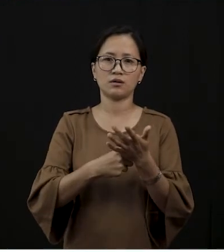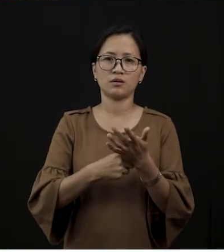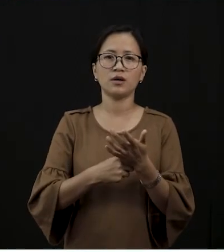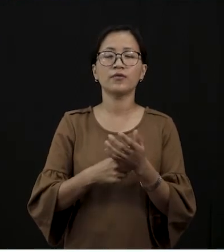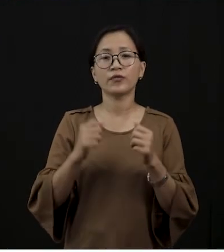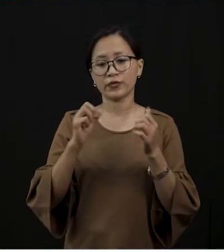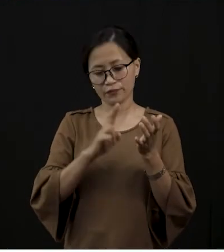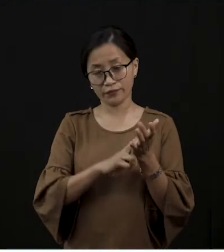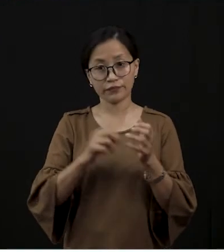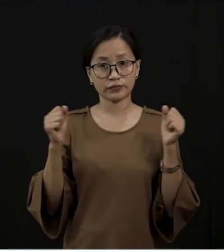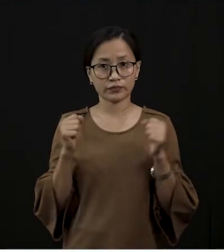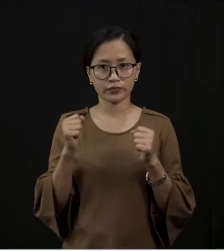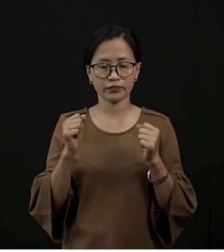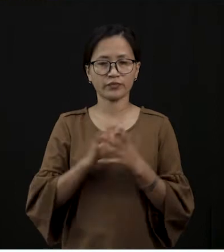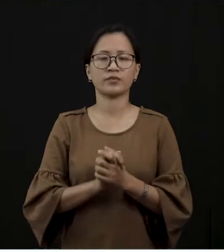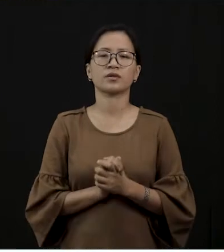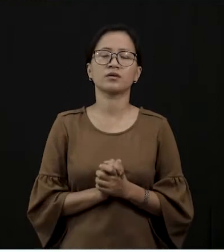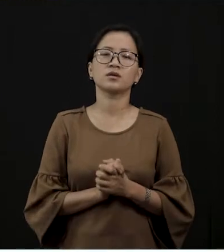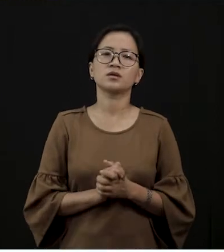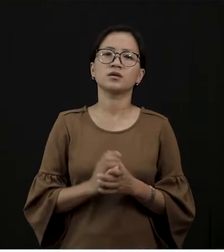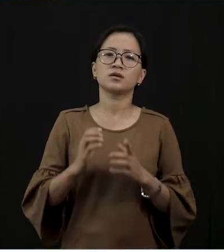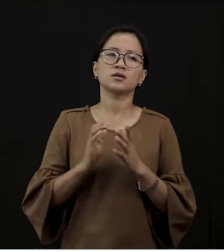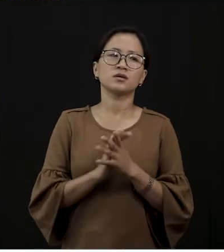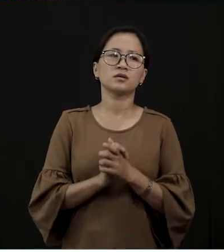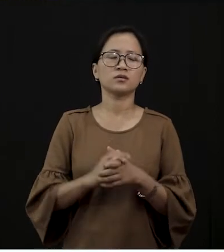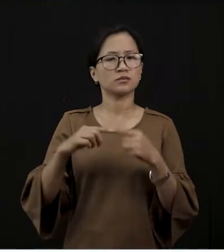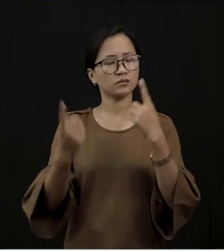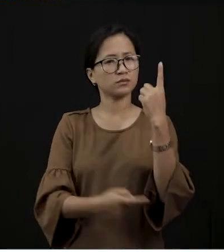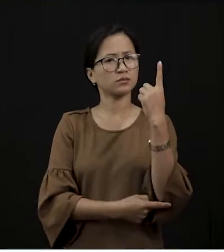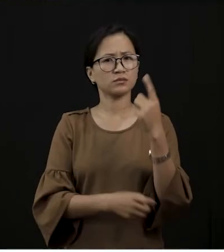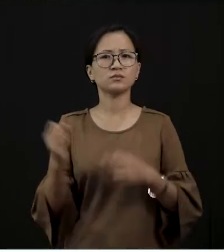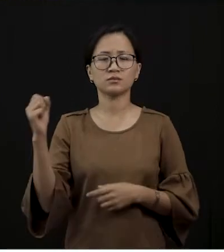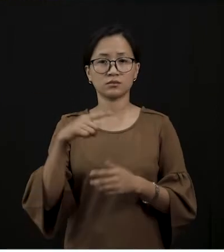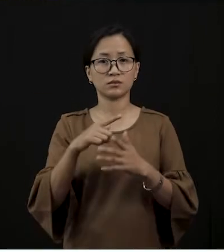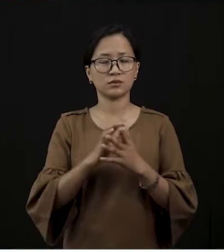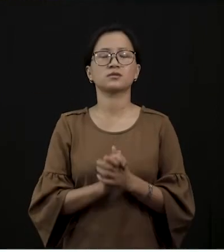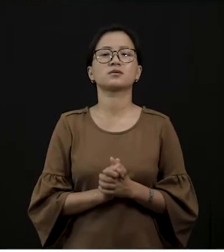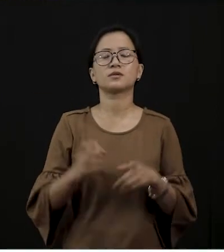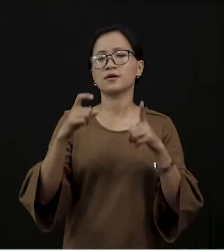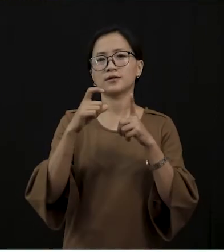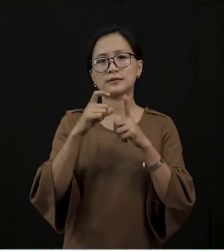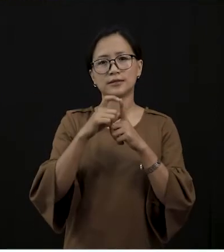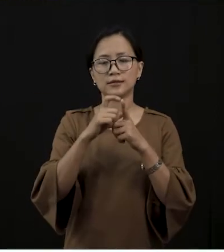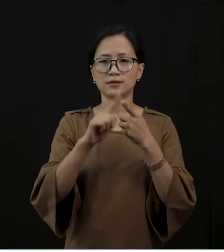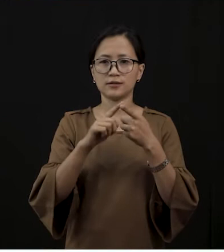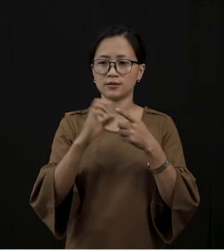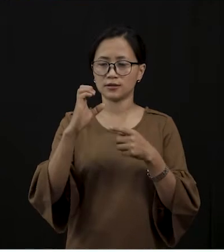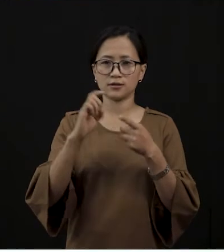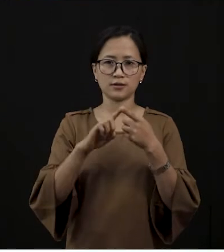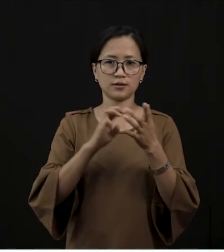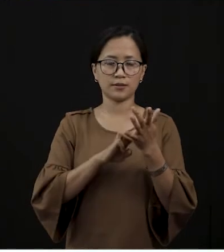E R, November. Which is the last month? Yes, it is December.